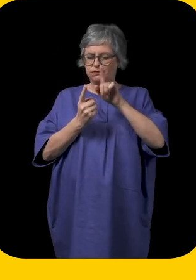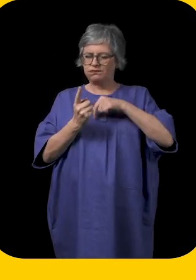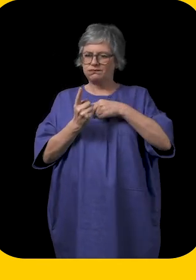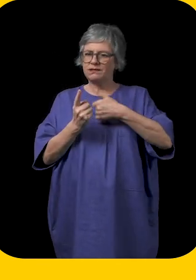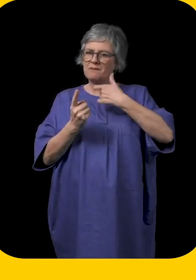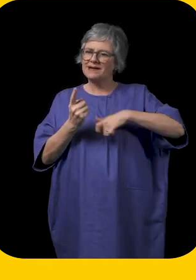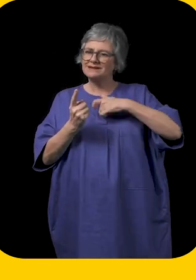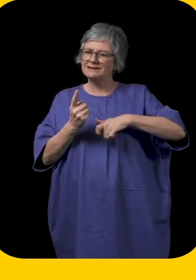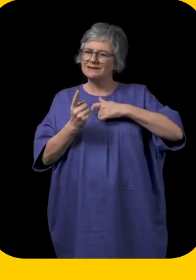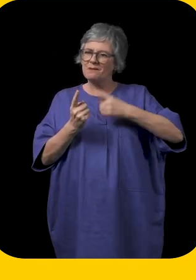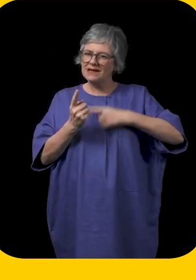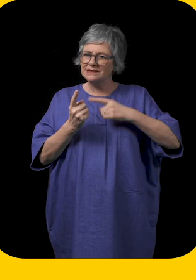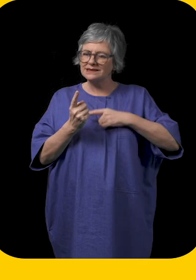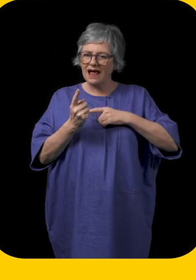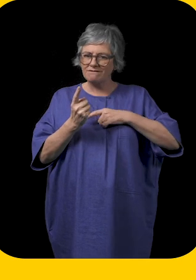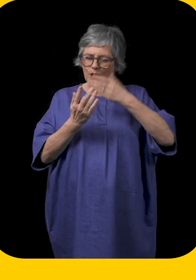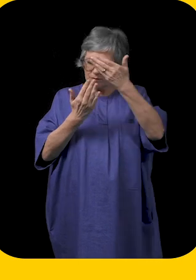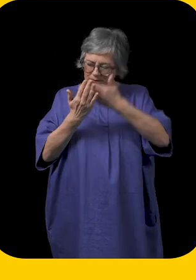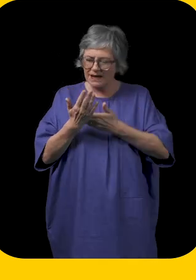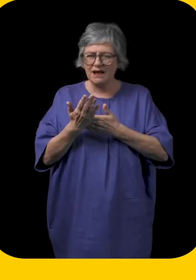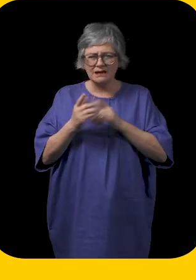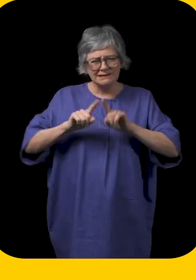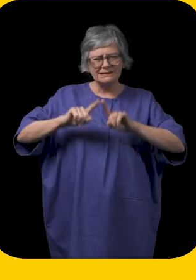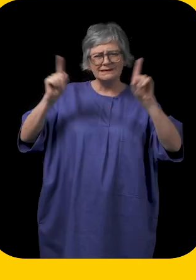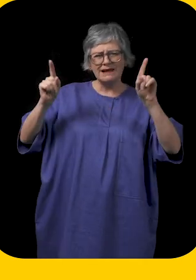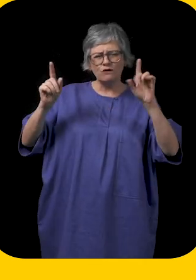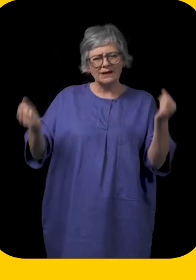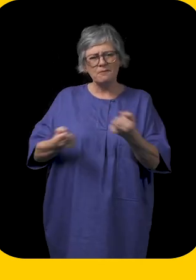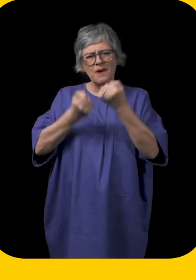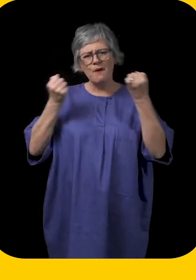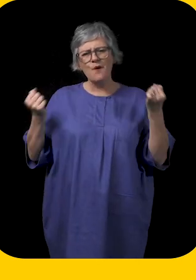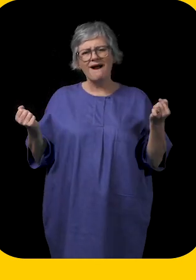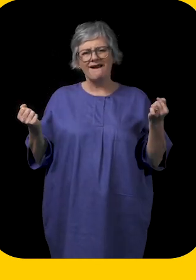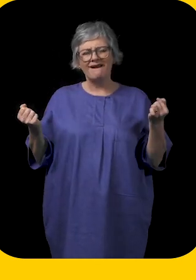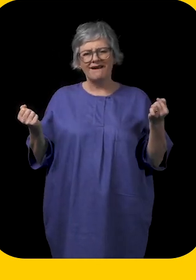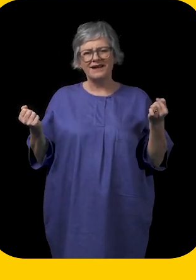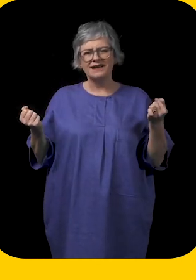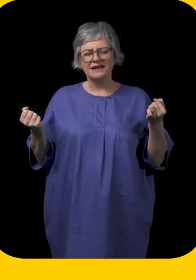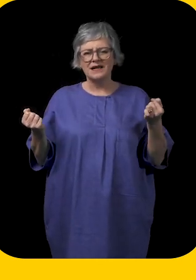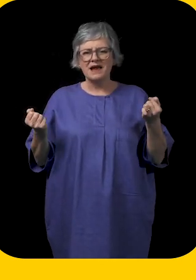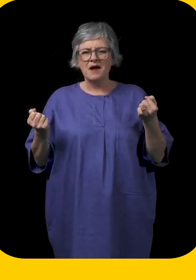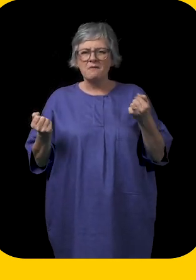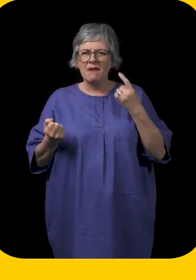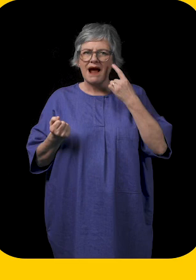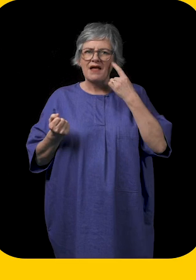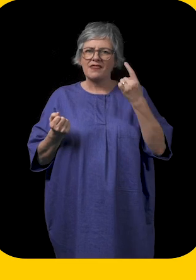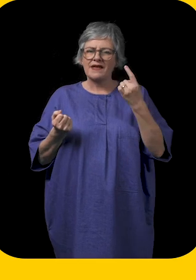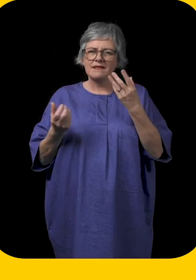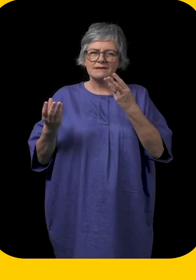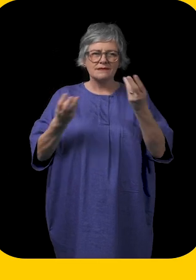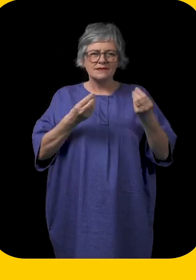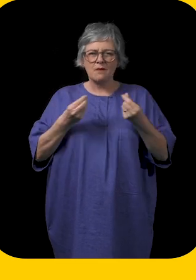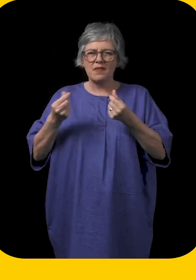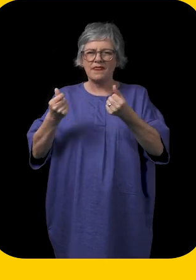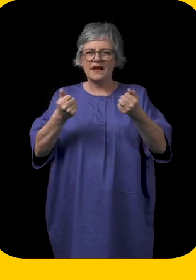I've met myself on the page, or I've met some of my biggest wounds or vulnerabilities on the page, and I think that's a very different kind of power.